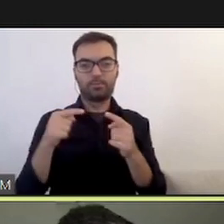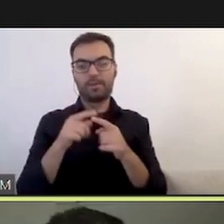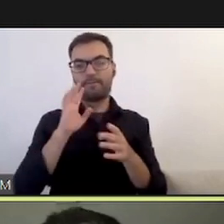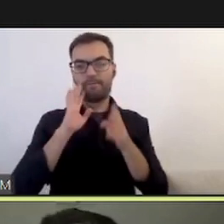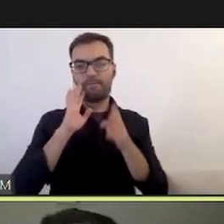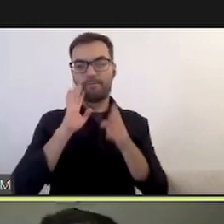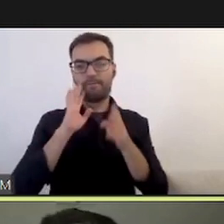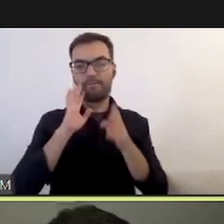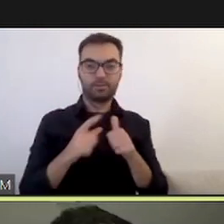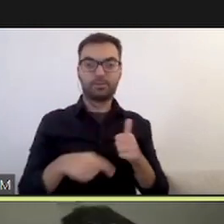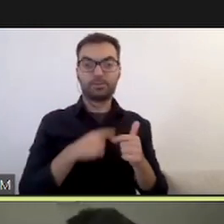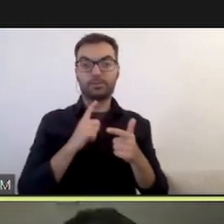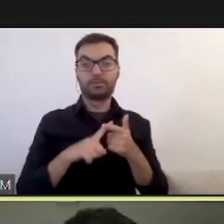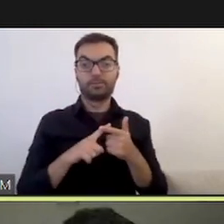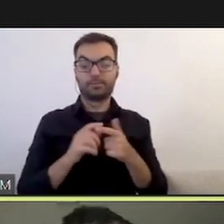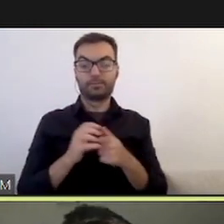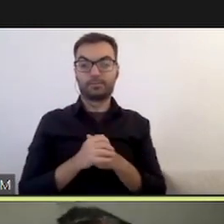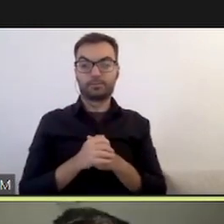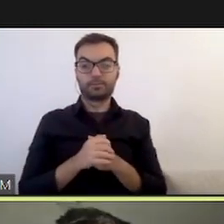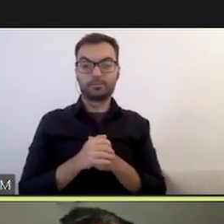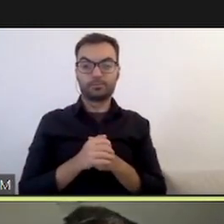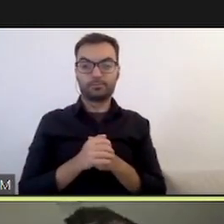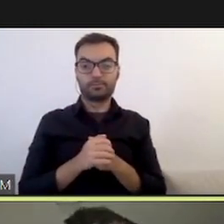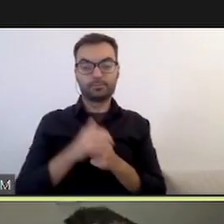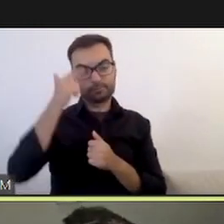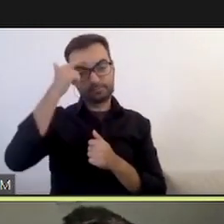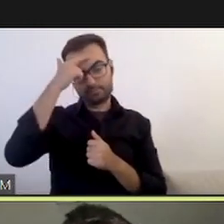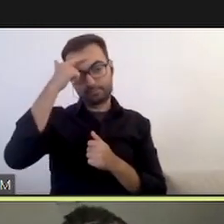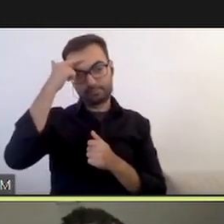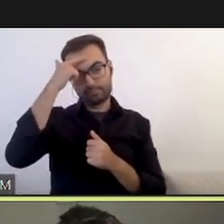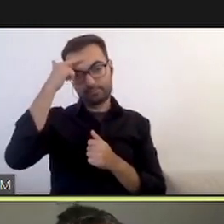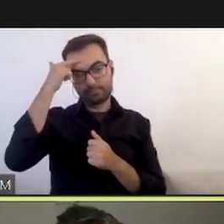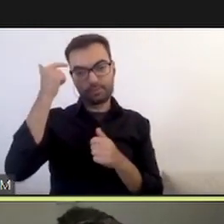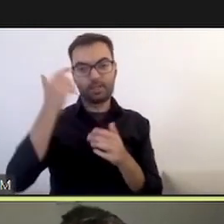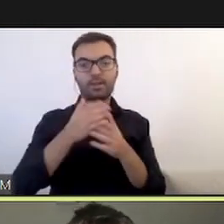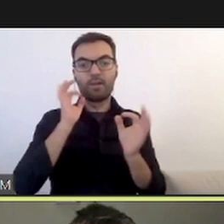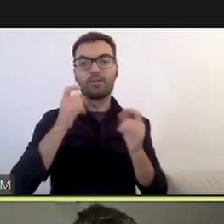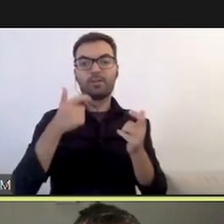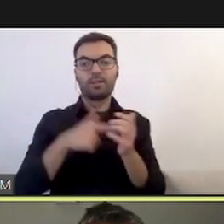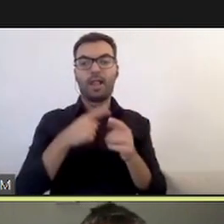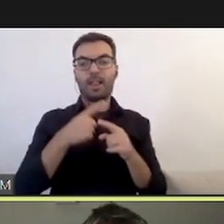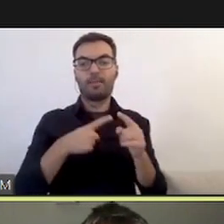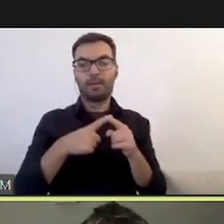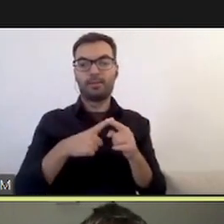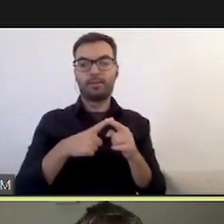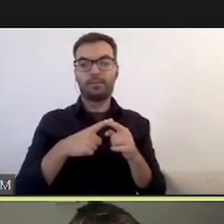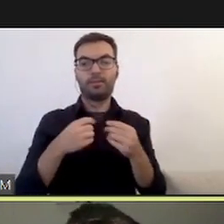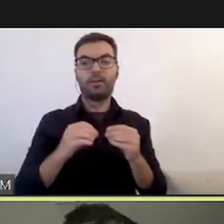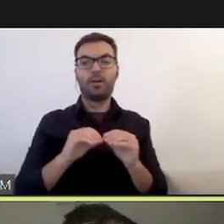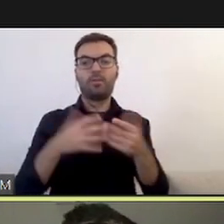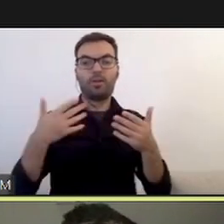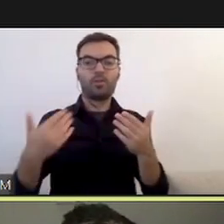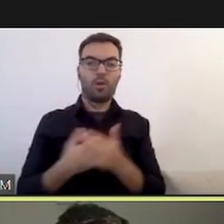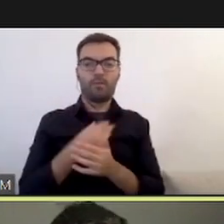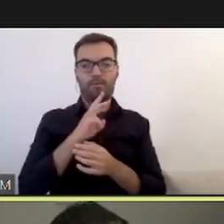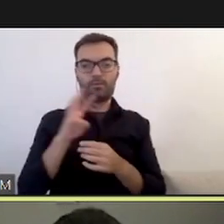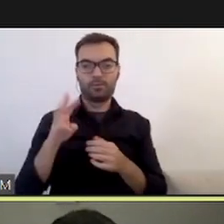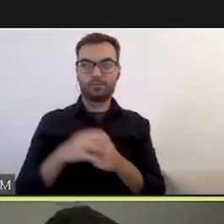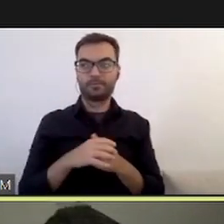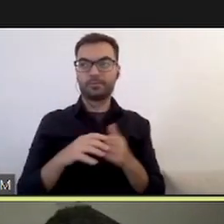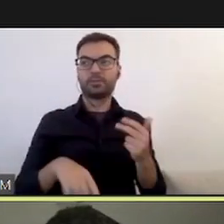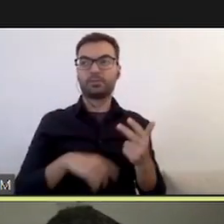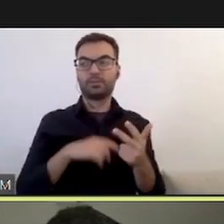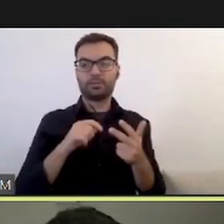One issue. Second issue, there is no information that this element will be open in the new page.